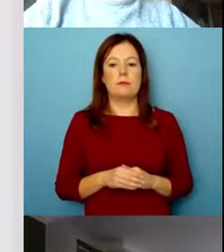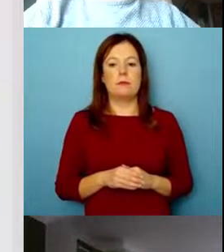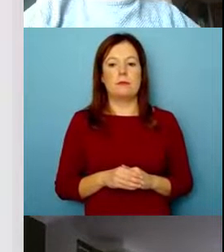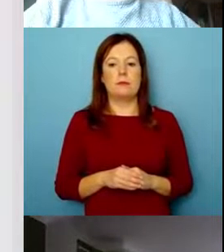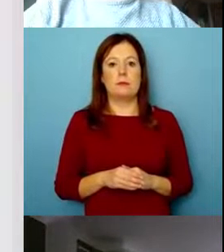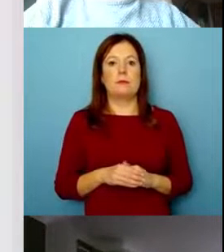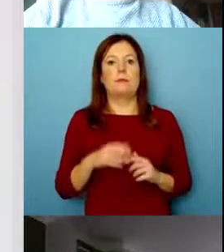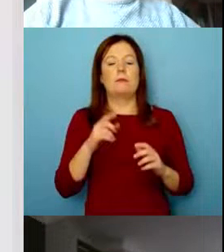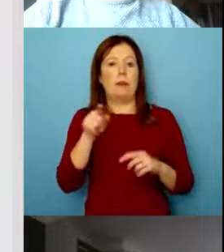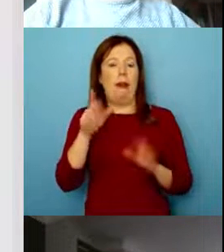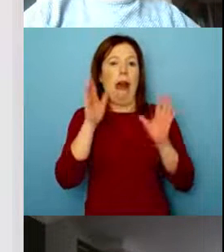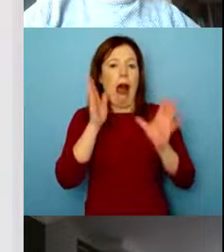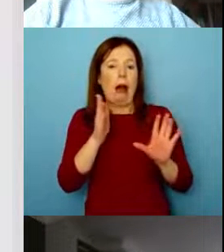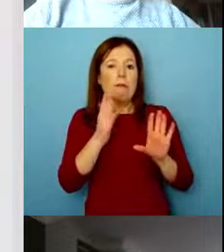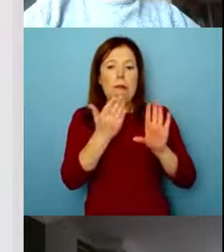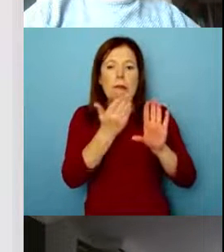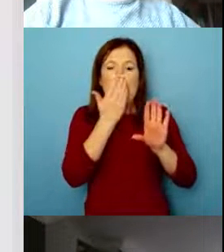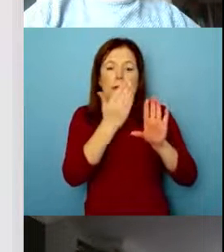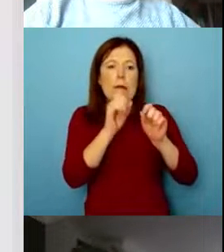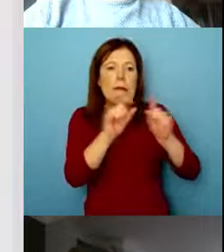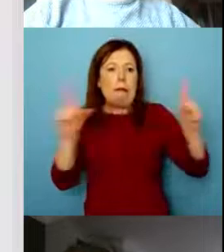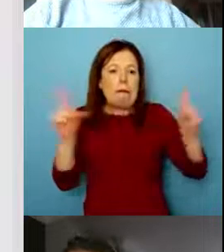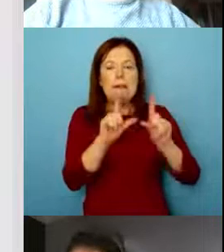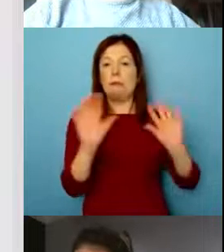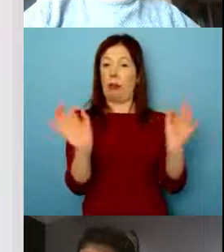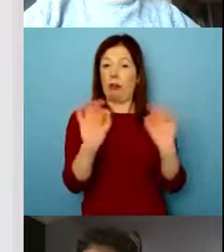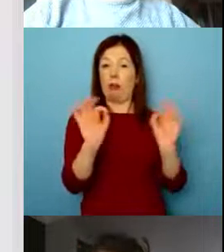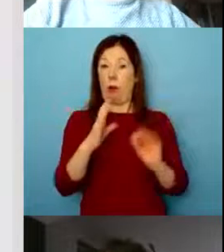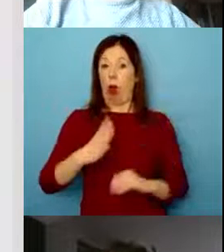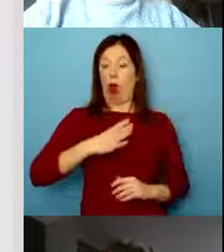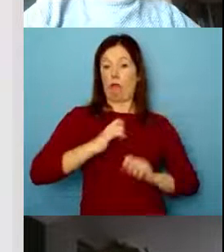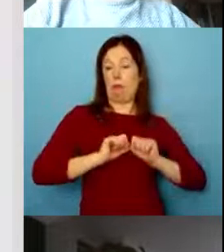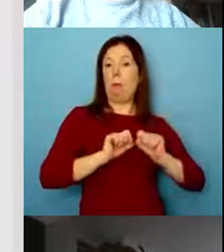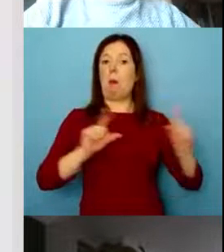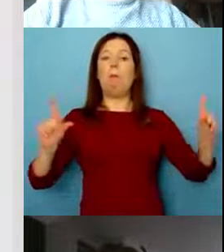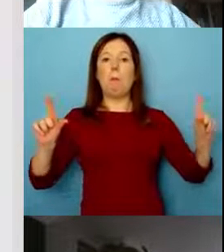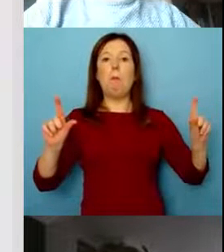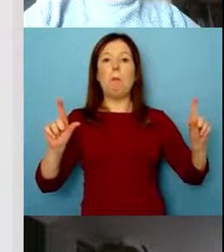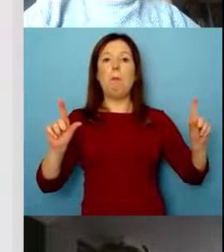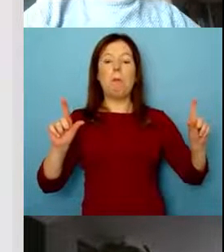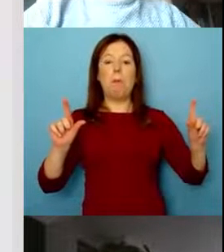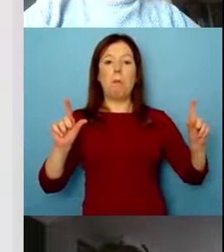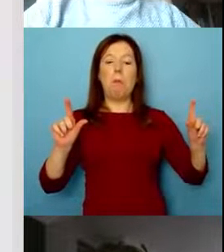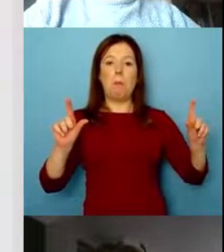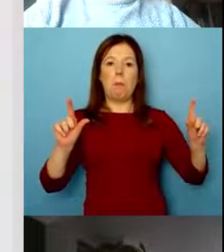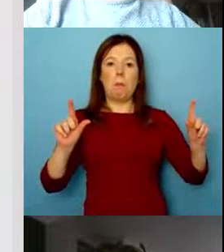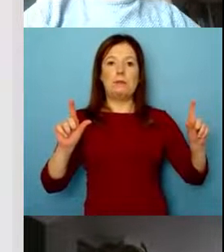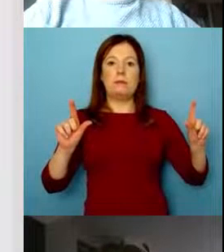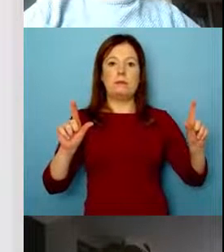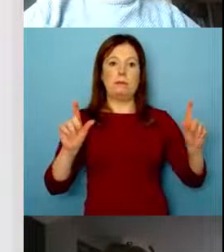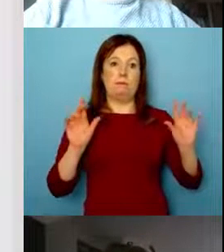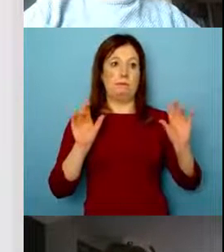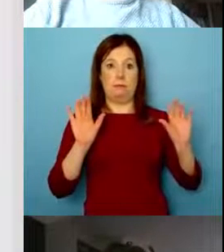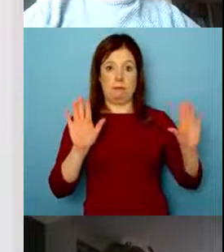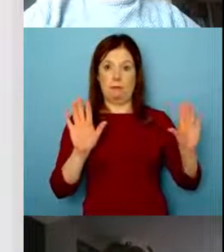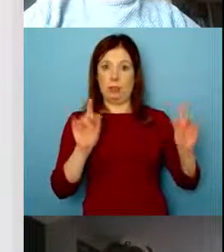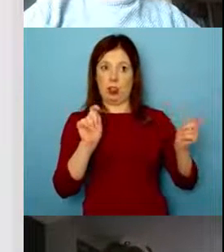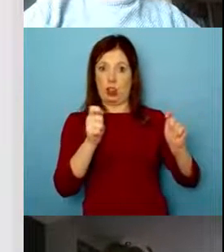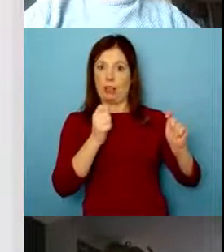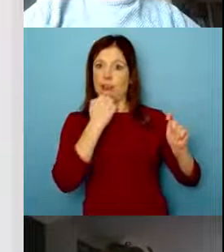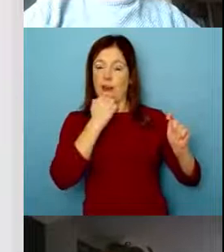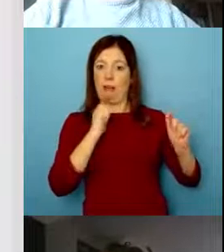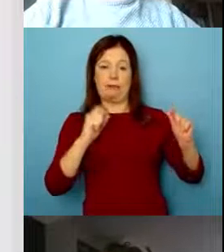no zooming in and out, fiddling around with buttons in order to read the content on the screen. It's permanently at a